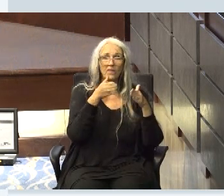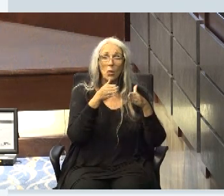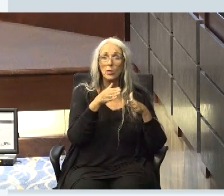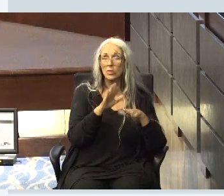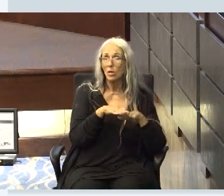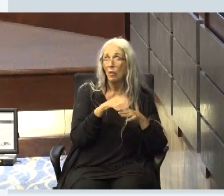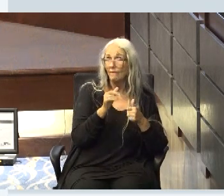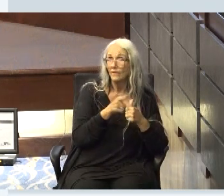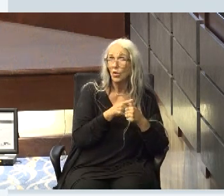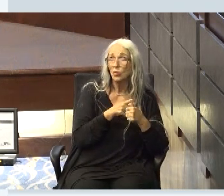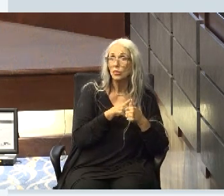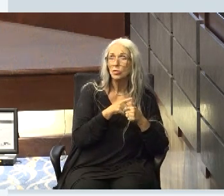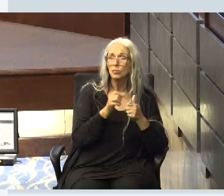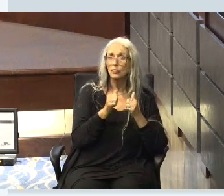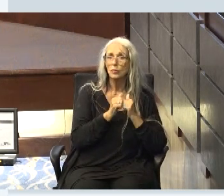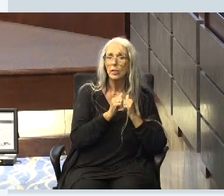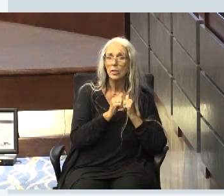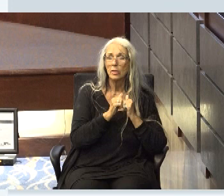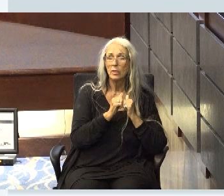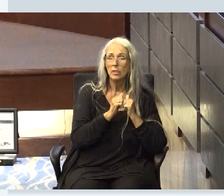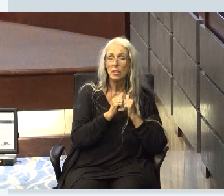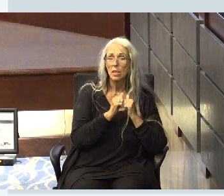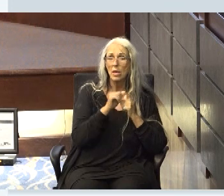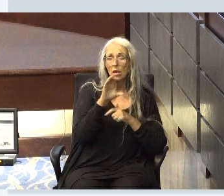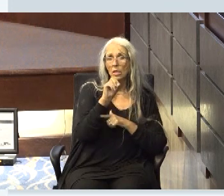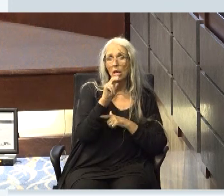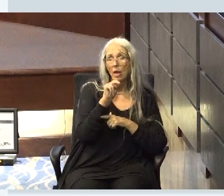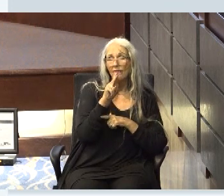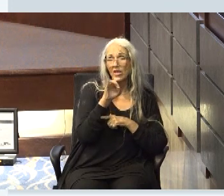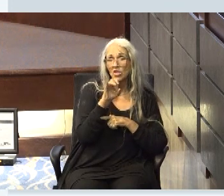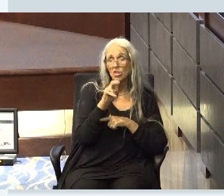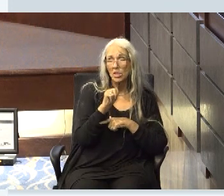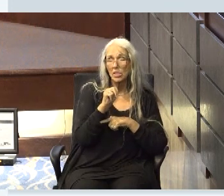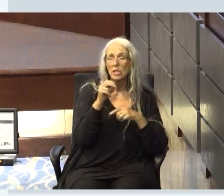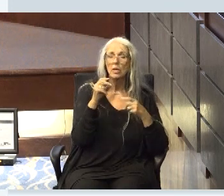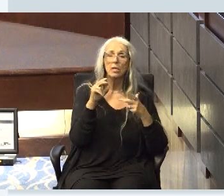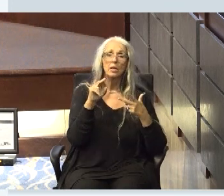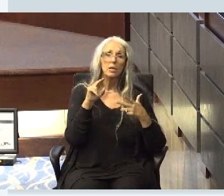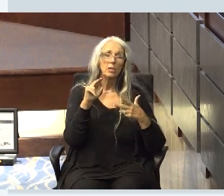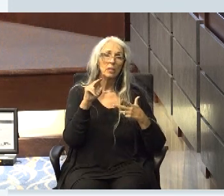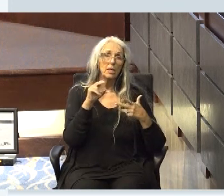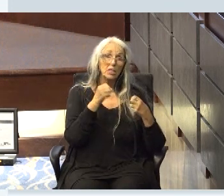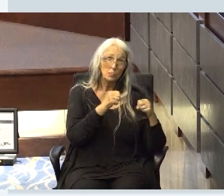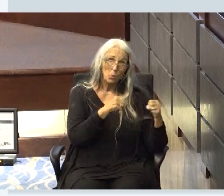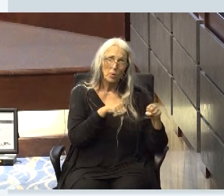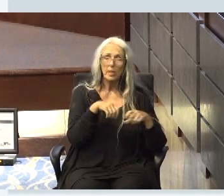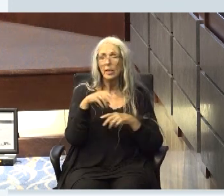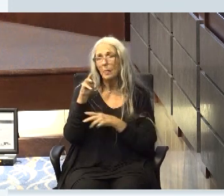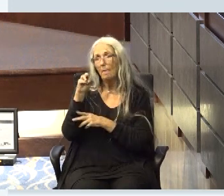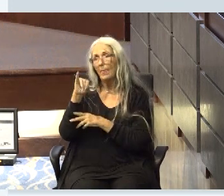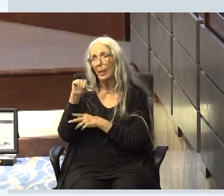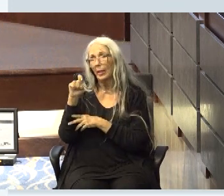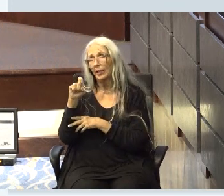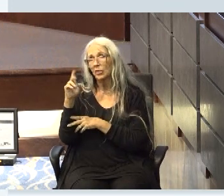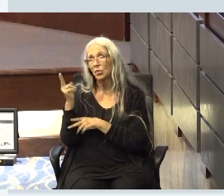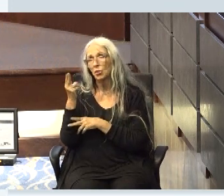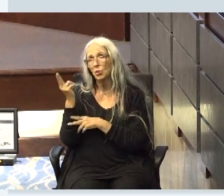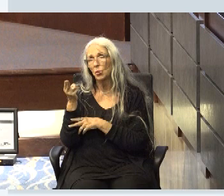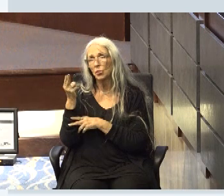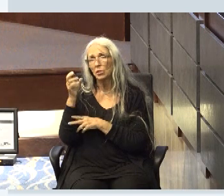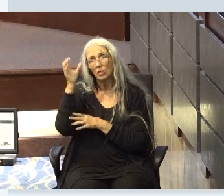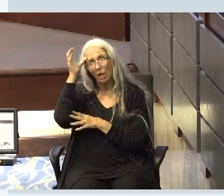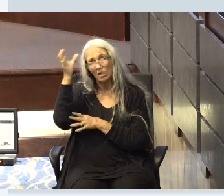on first with the convention and sports, and then second with the mixed use concept. So we'll have